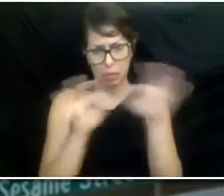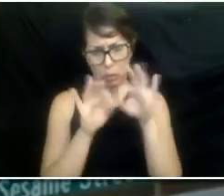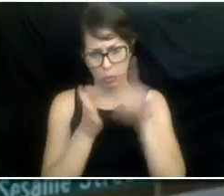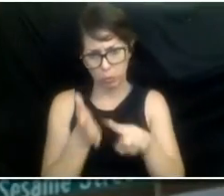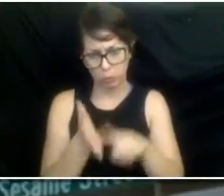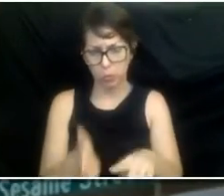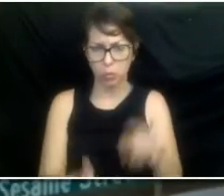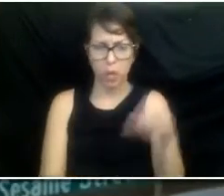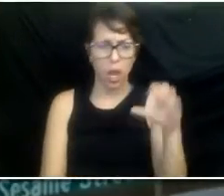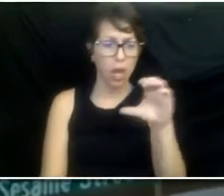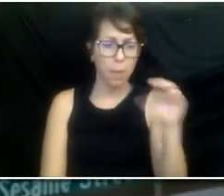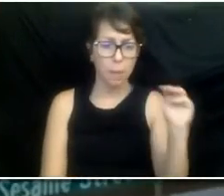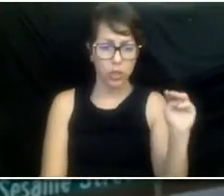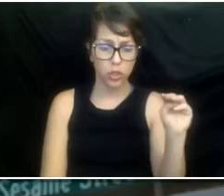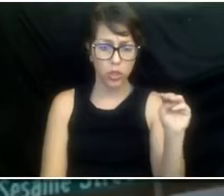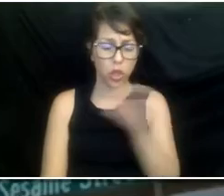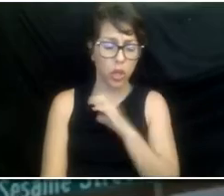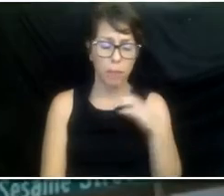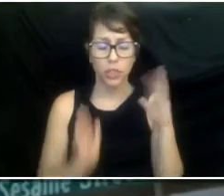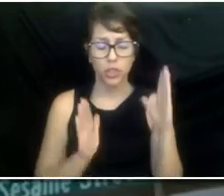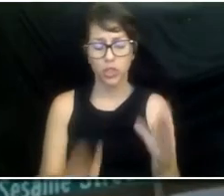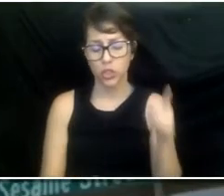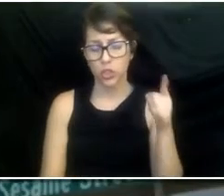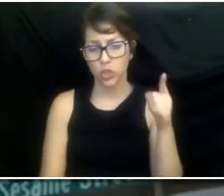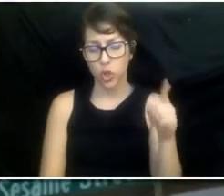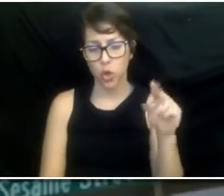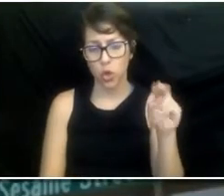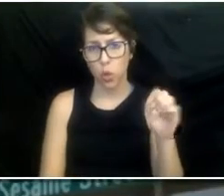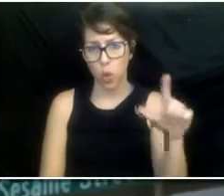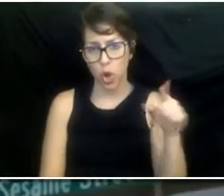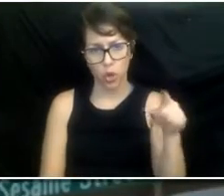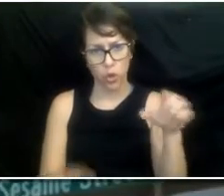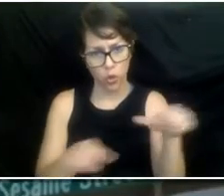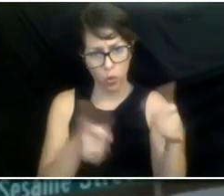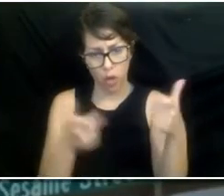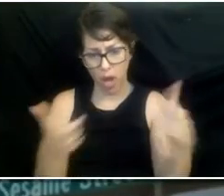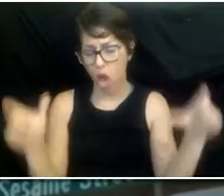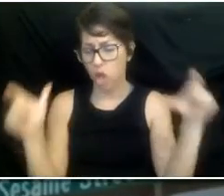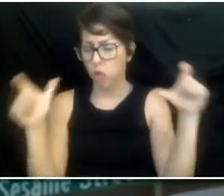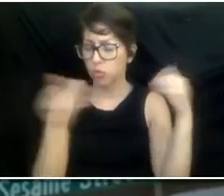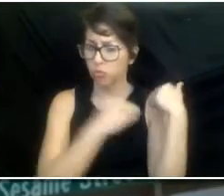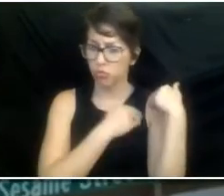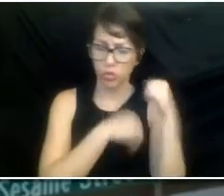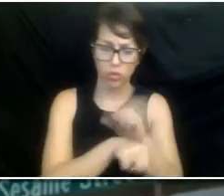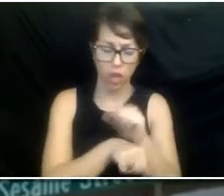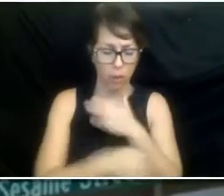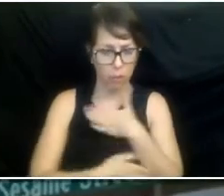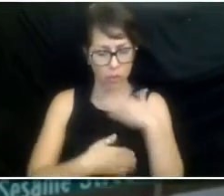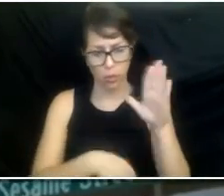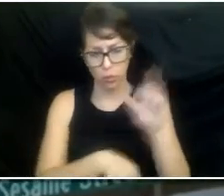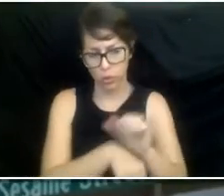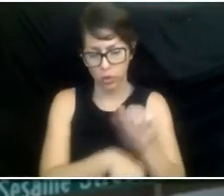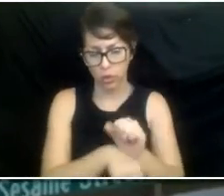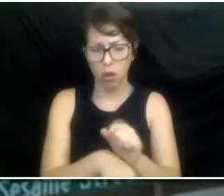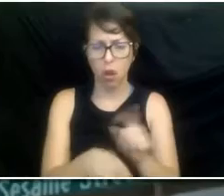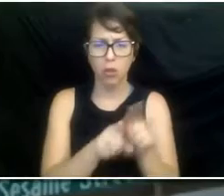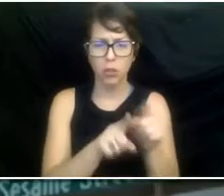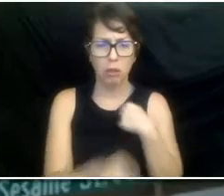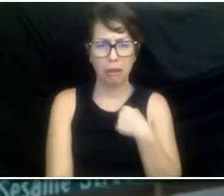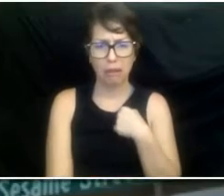much more robust um messaging plan um much more robust and culturally